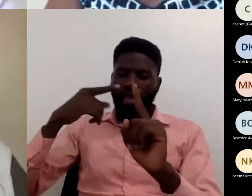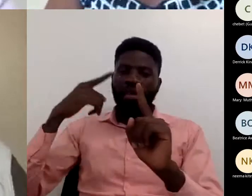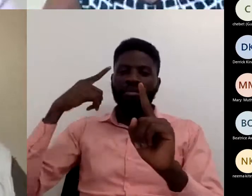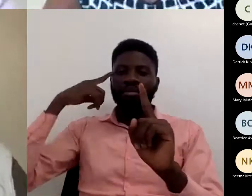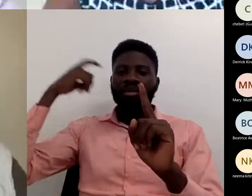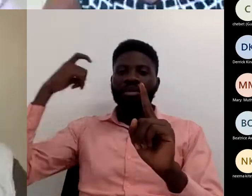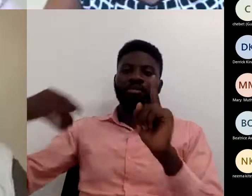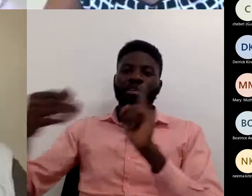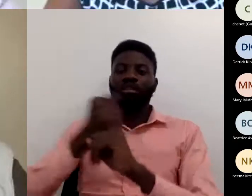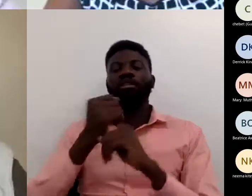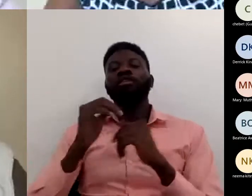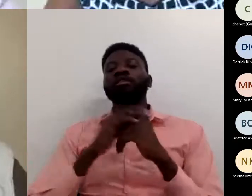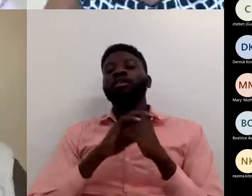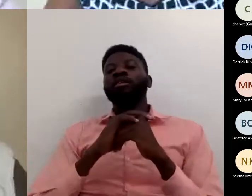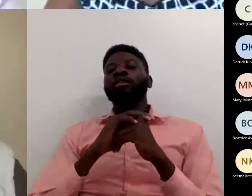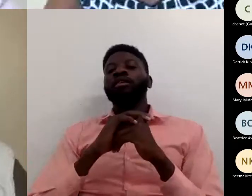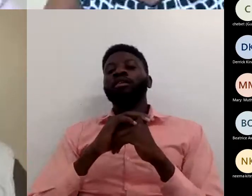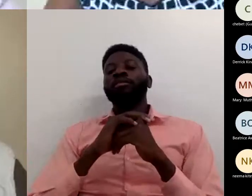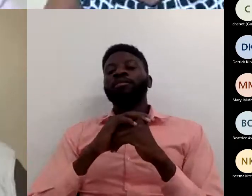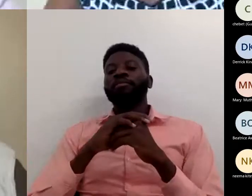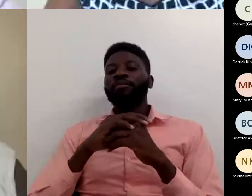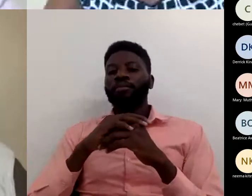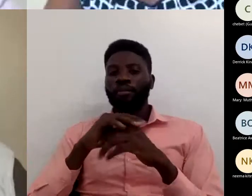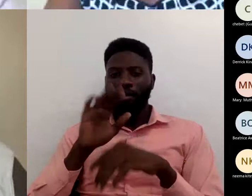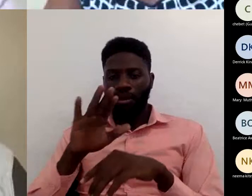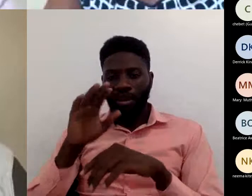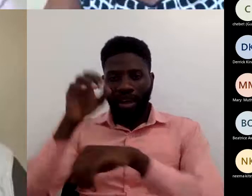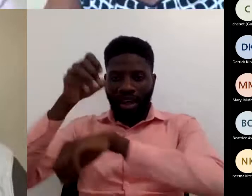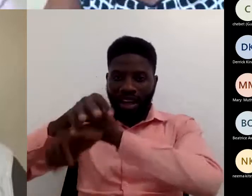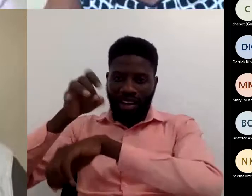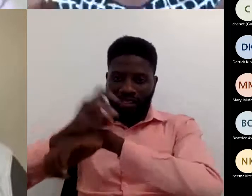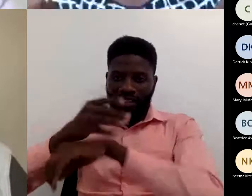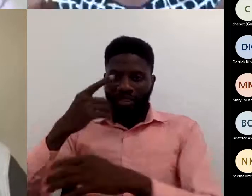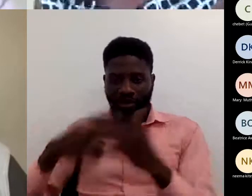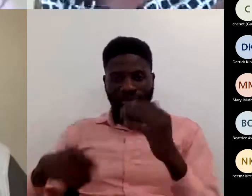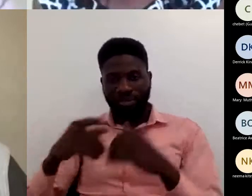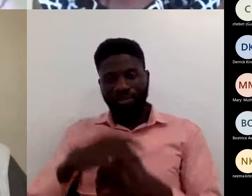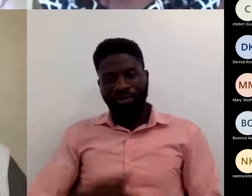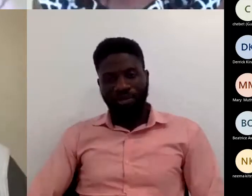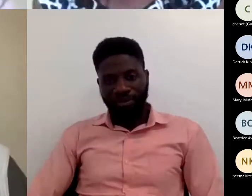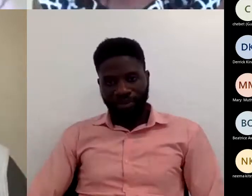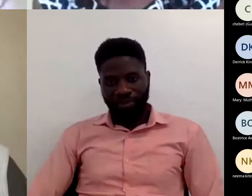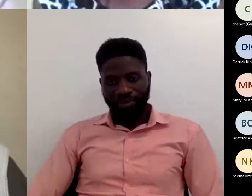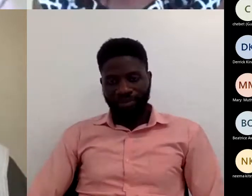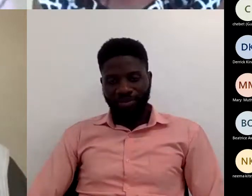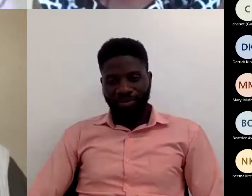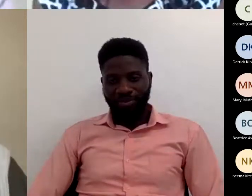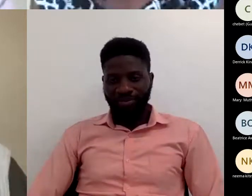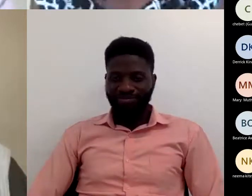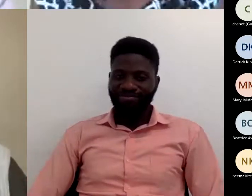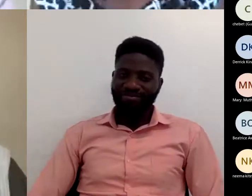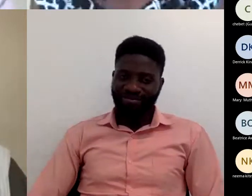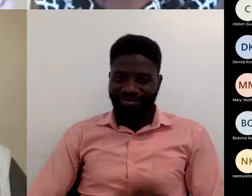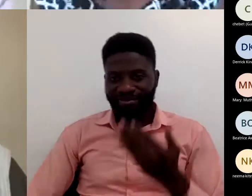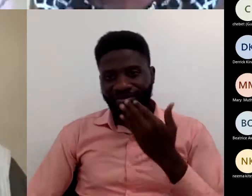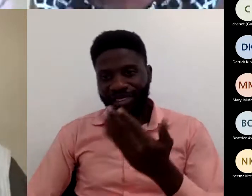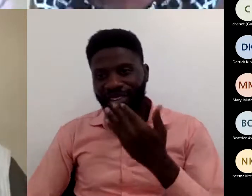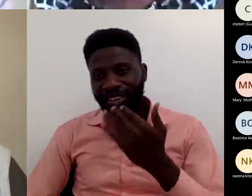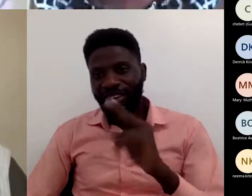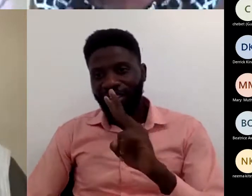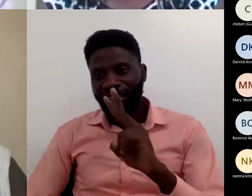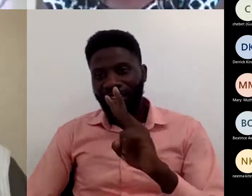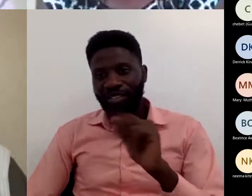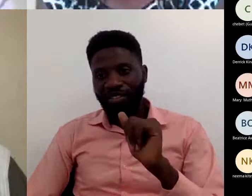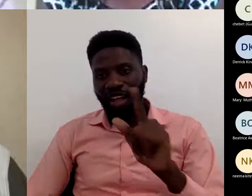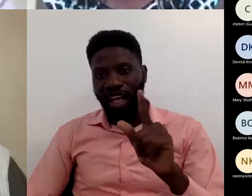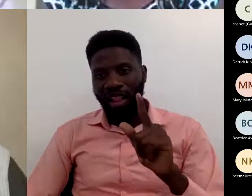and what is your advice to them? Thank you so much, Val. I think